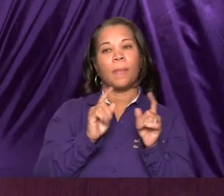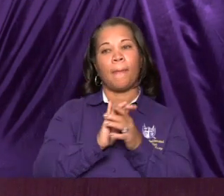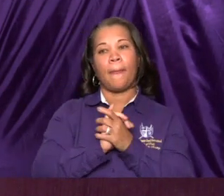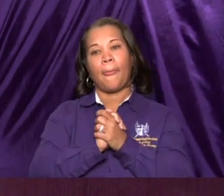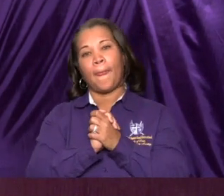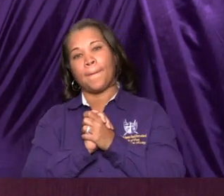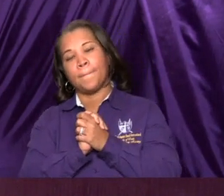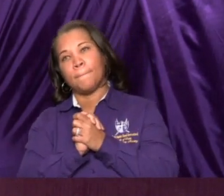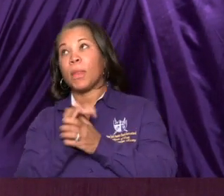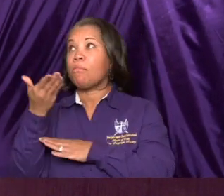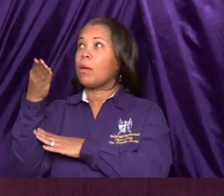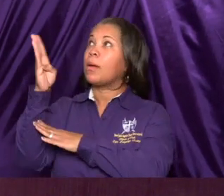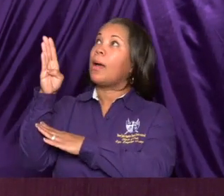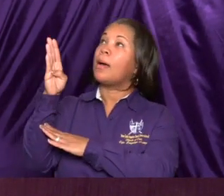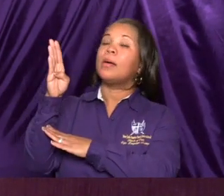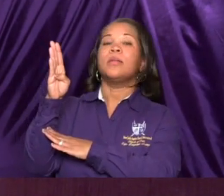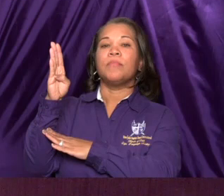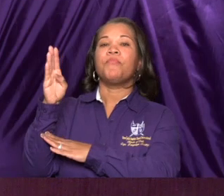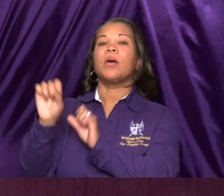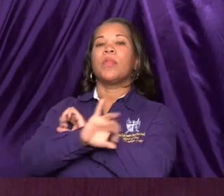the God of the light.